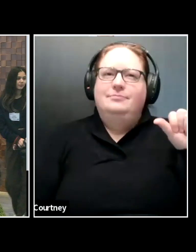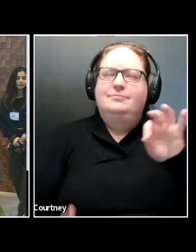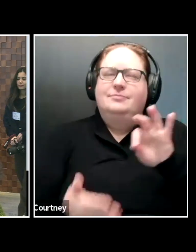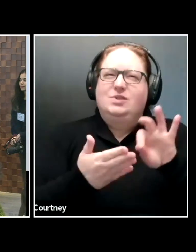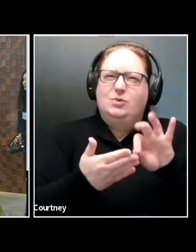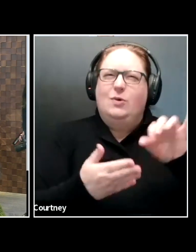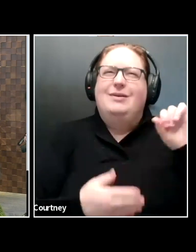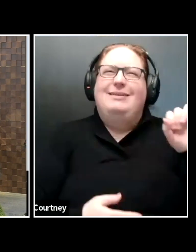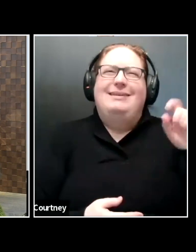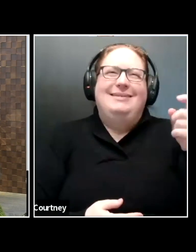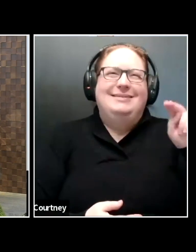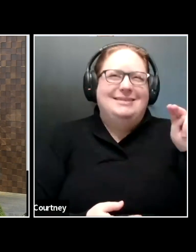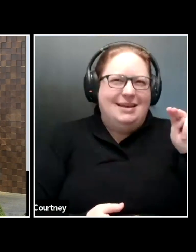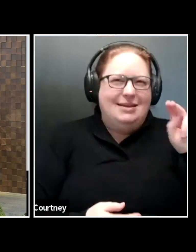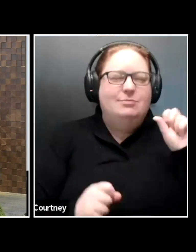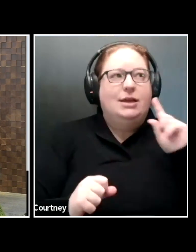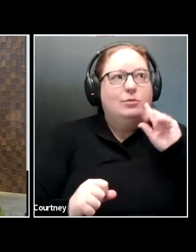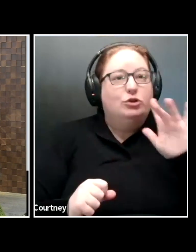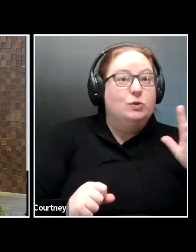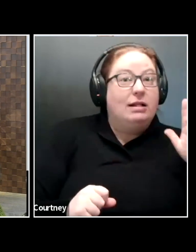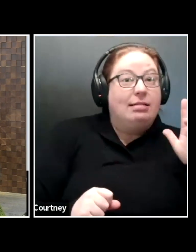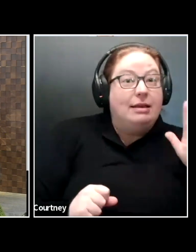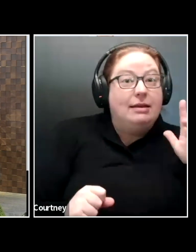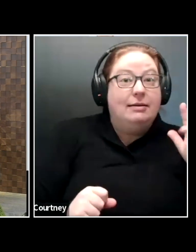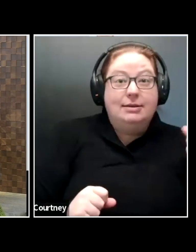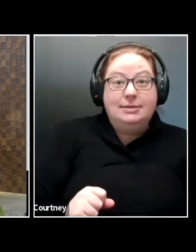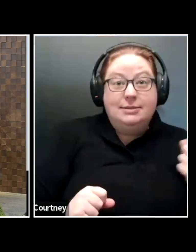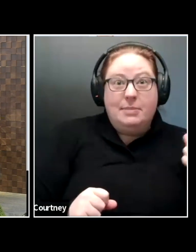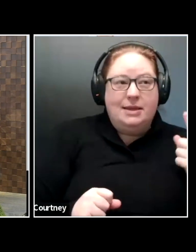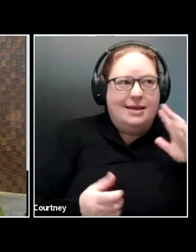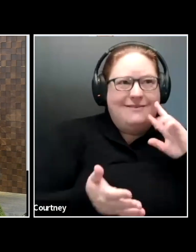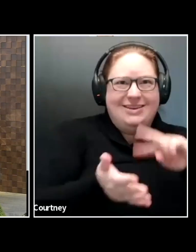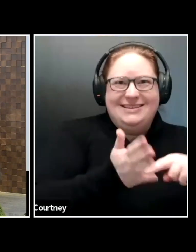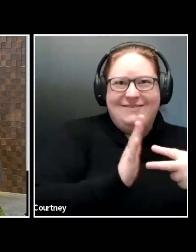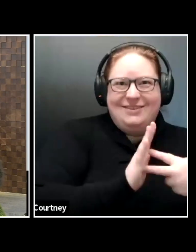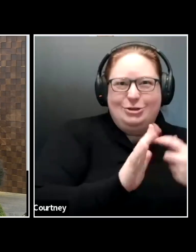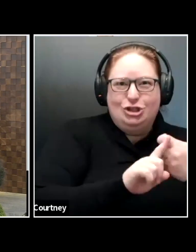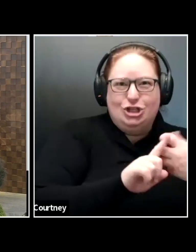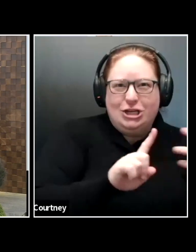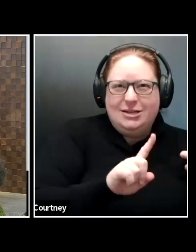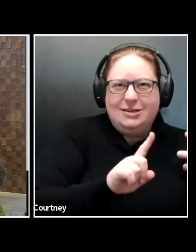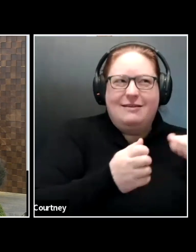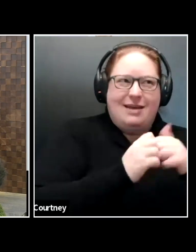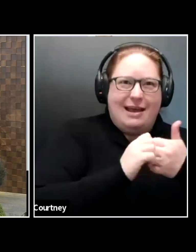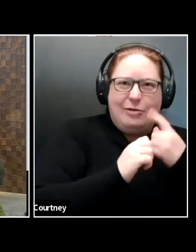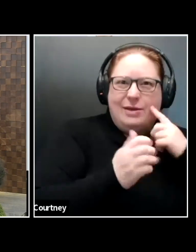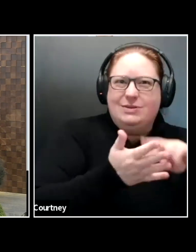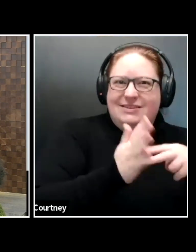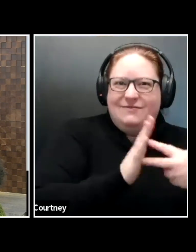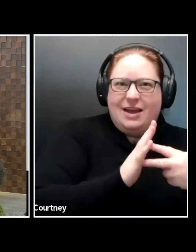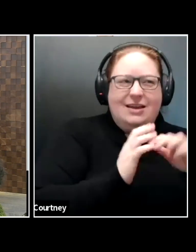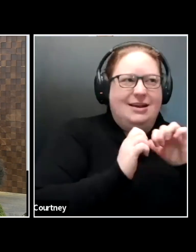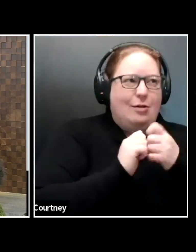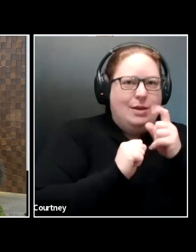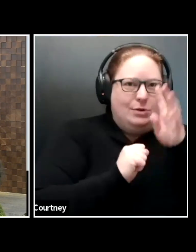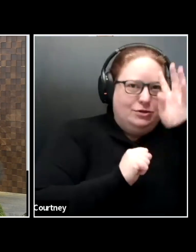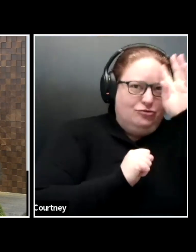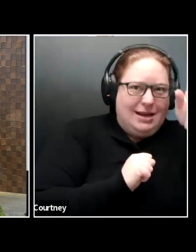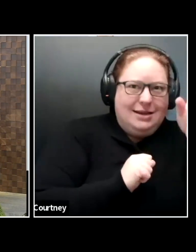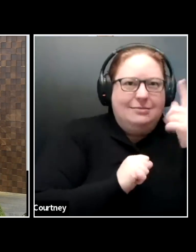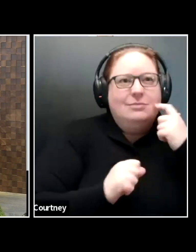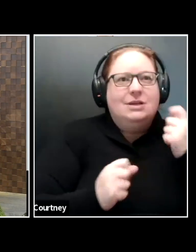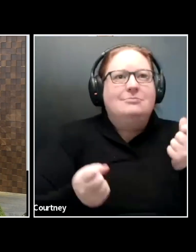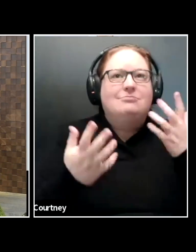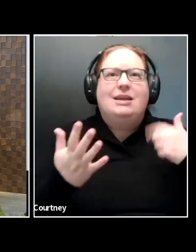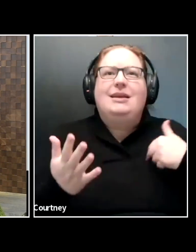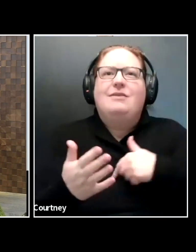I think being able to click on something and kind of get a definition of how that was defined or created, because probably many of us who work with